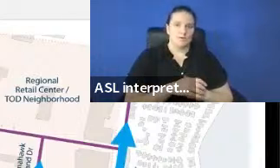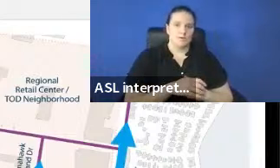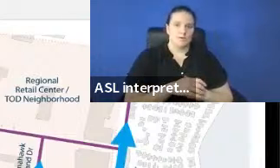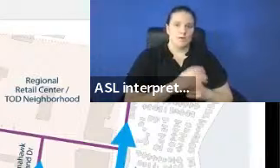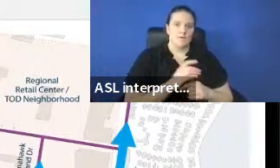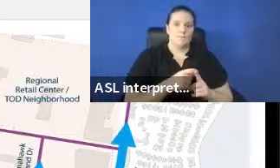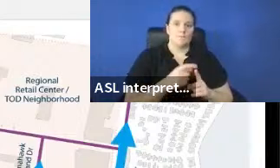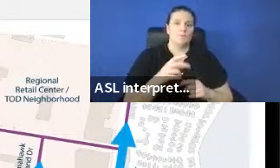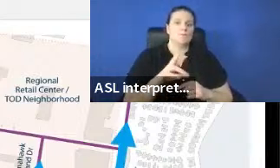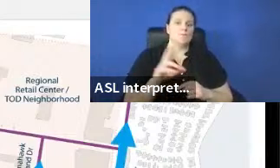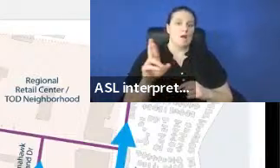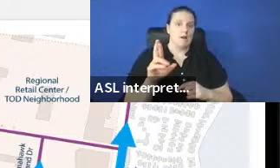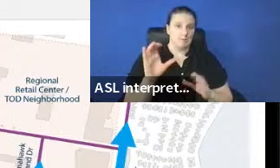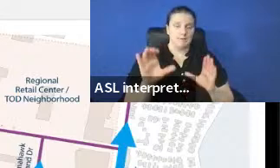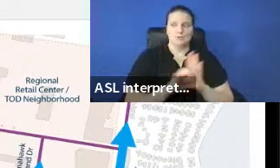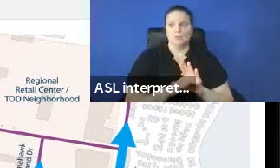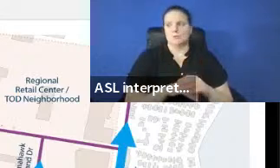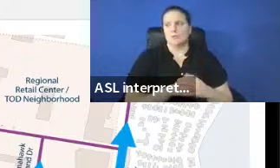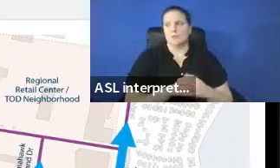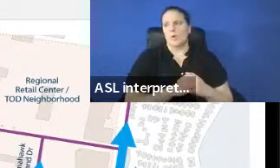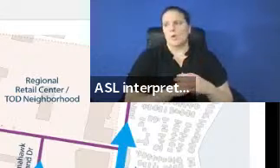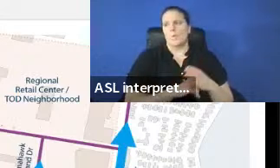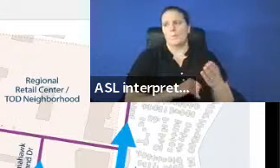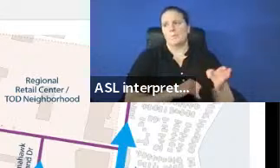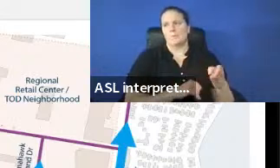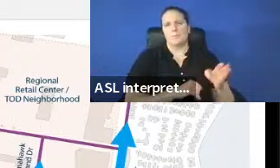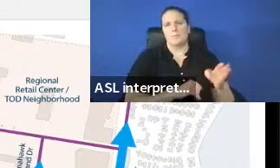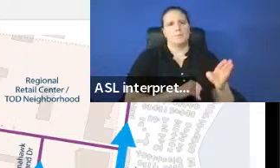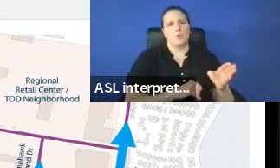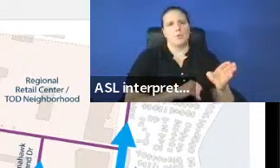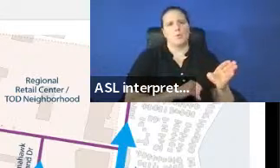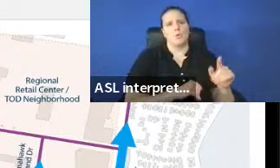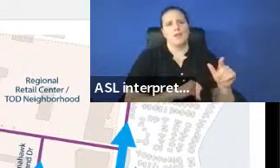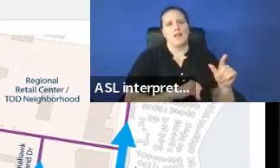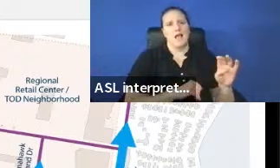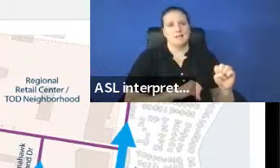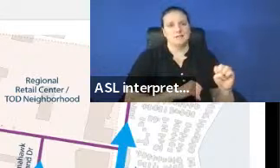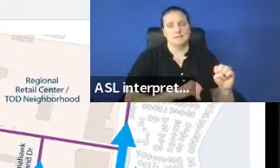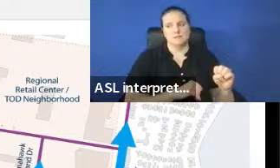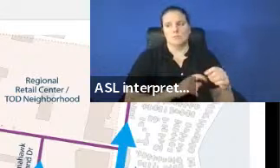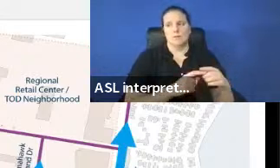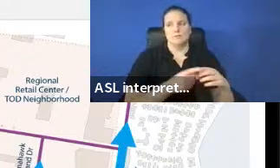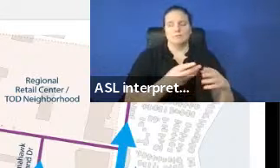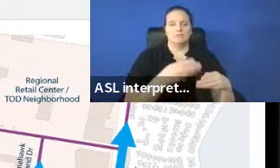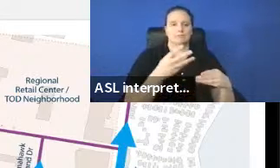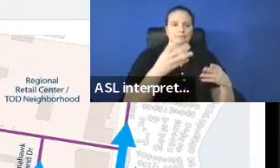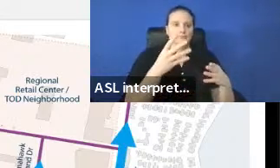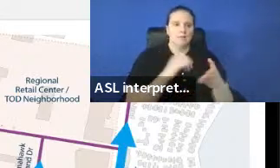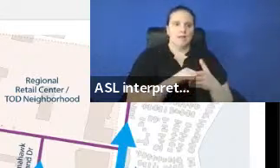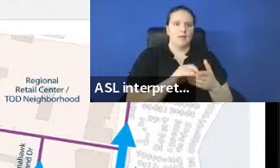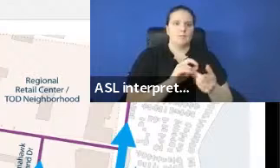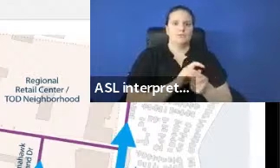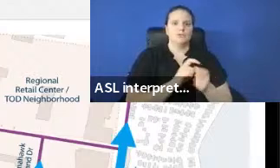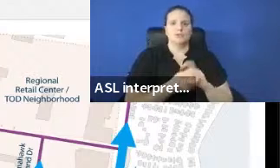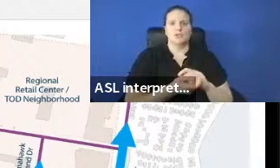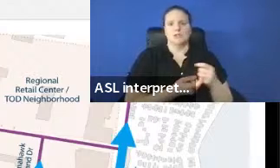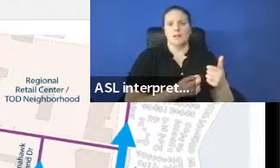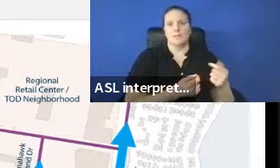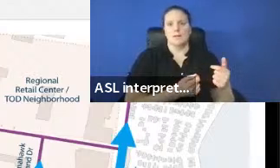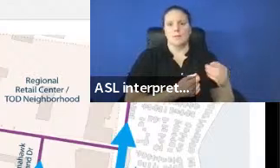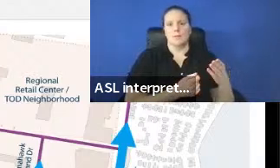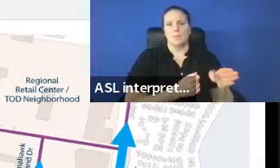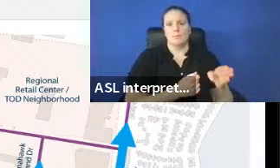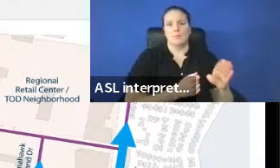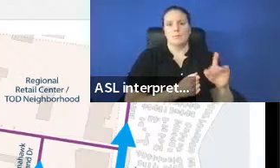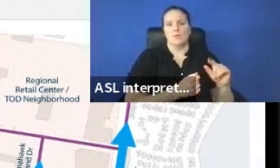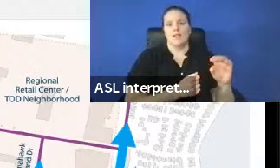side of this graphic. The blue lines on here, and as we scroll through these, you'll see these change slightly. The blue lines would